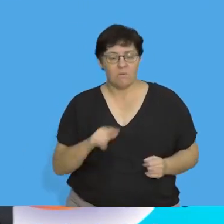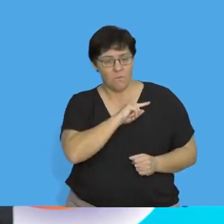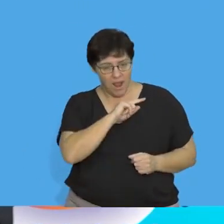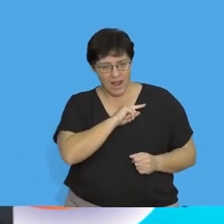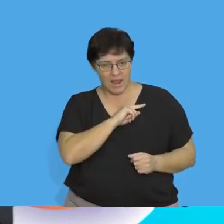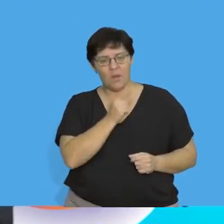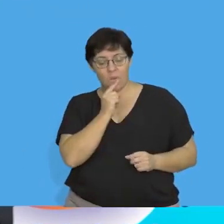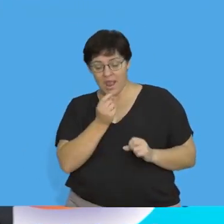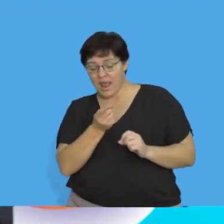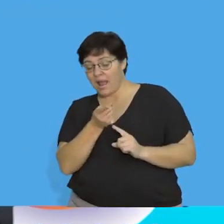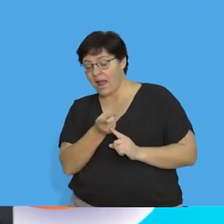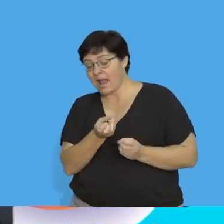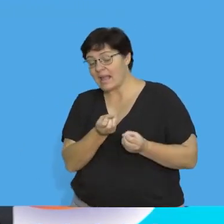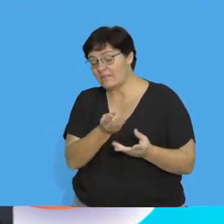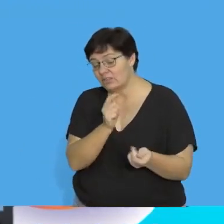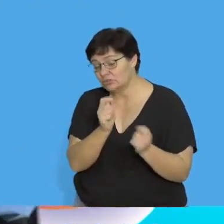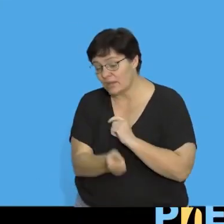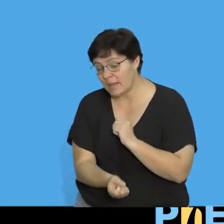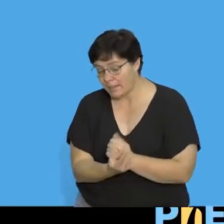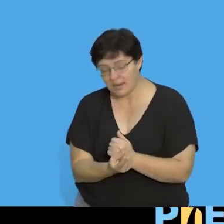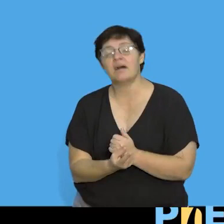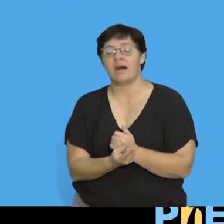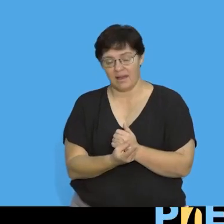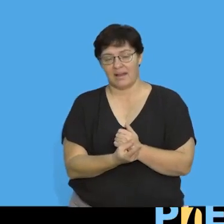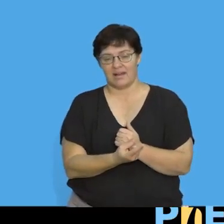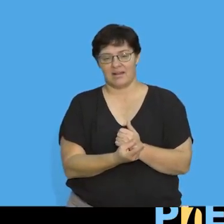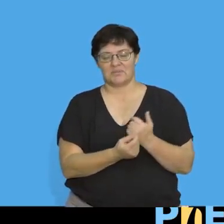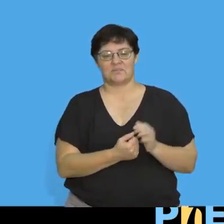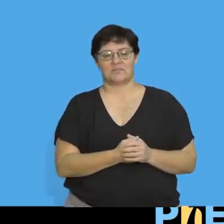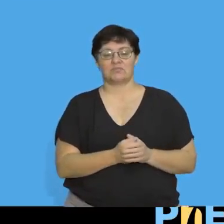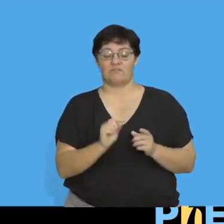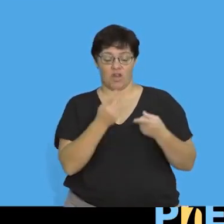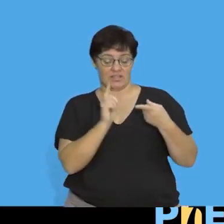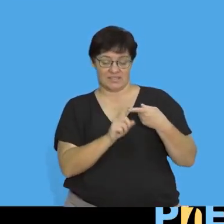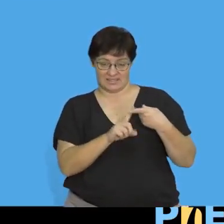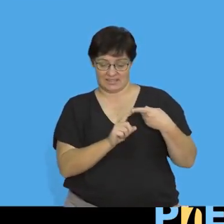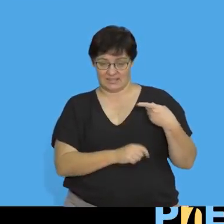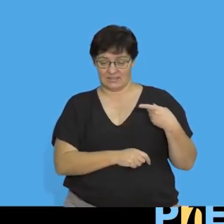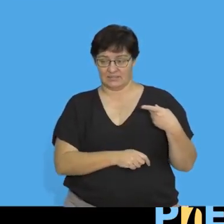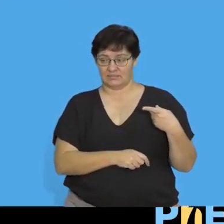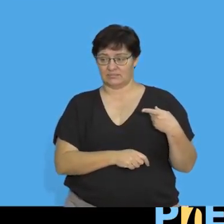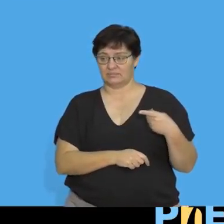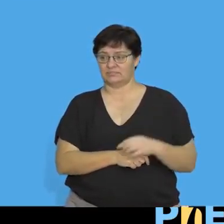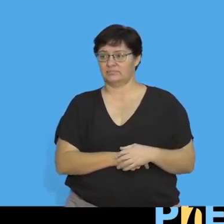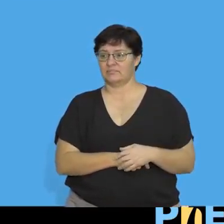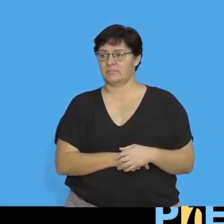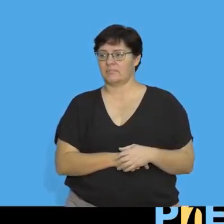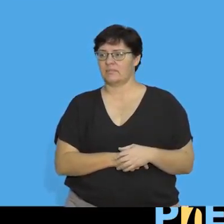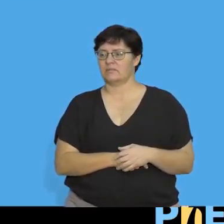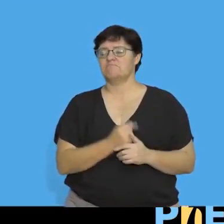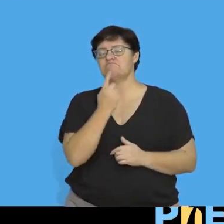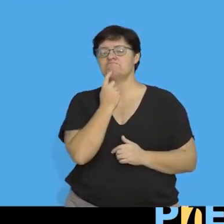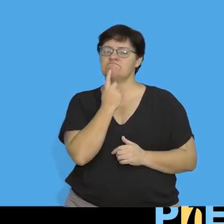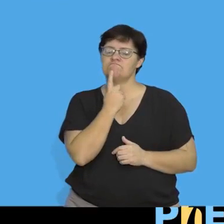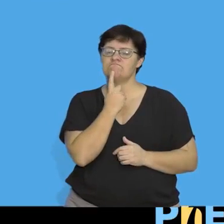we affect a change. So the first variable that I'm going to do, and I'm going to just stop this, I'm going